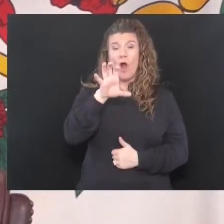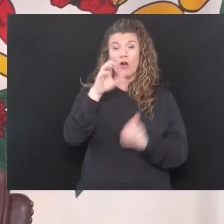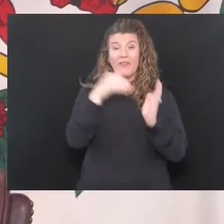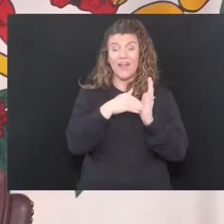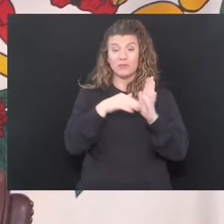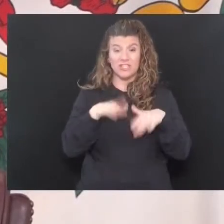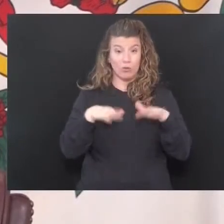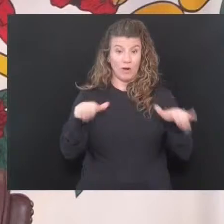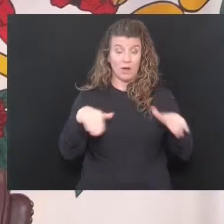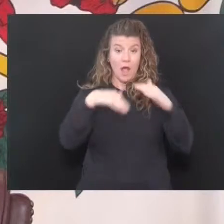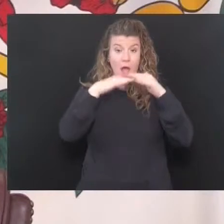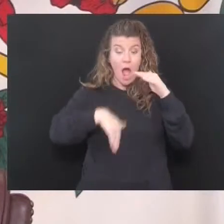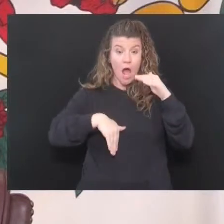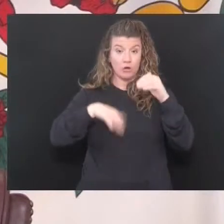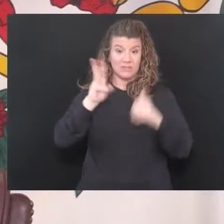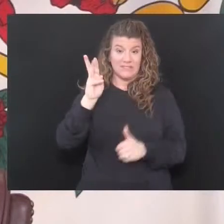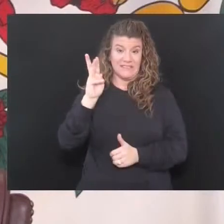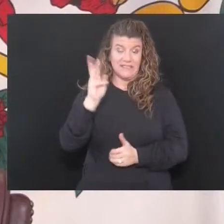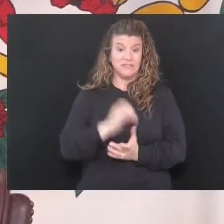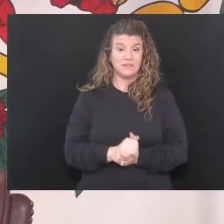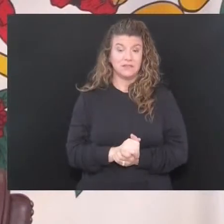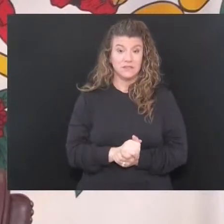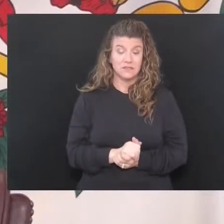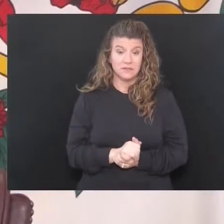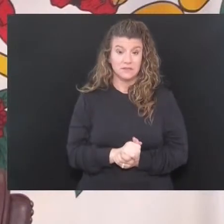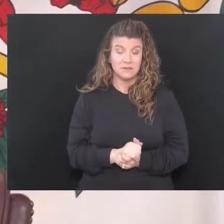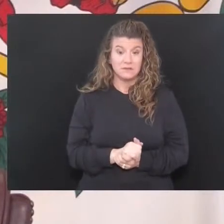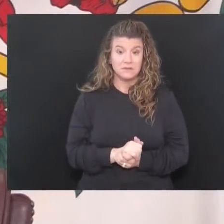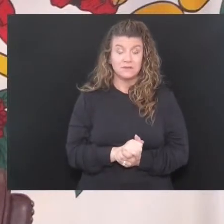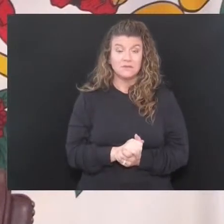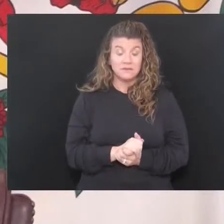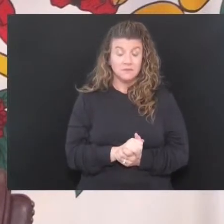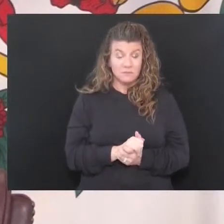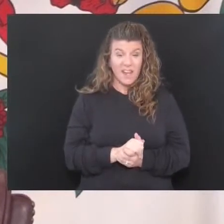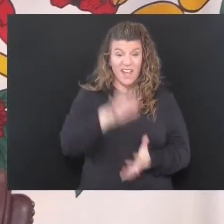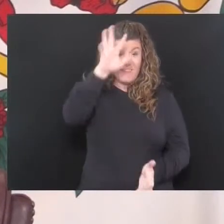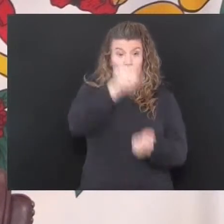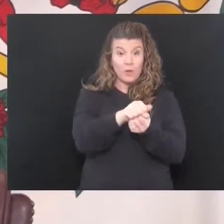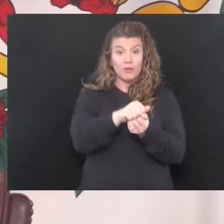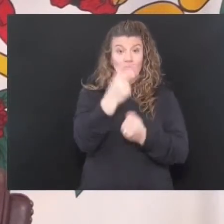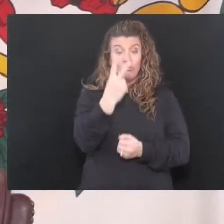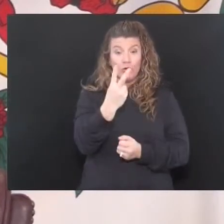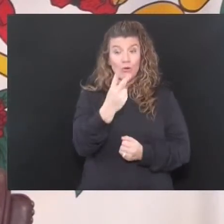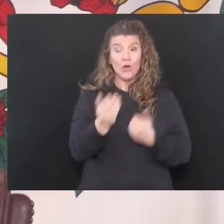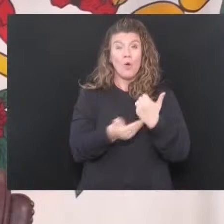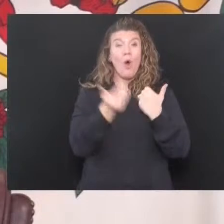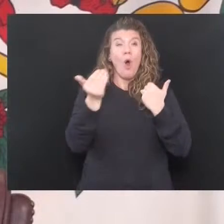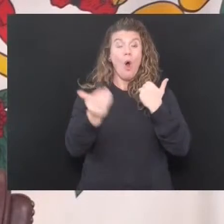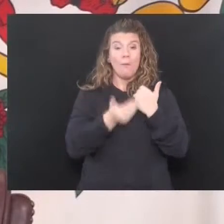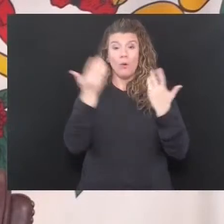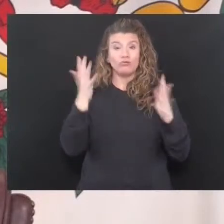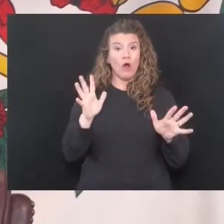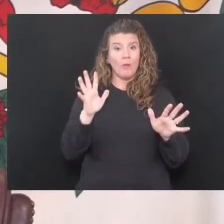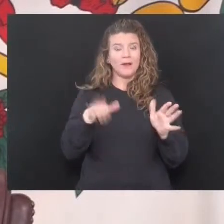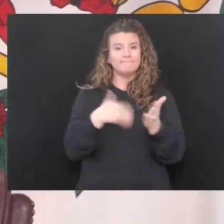400,000 children under the age of 16. If you put the two together, you're almost at